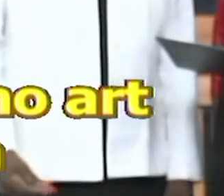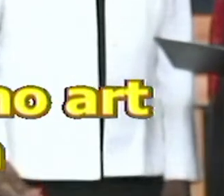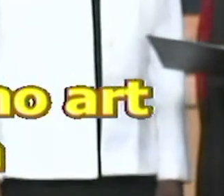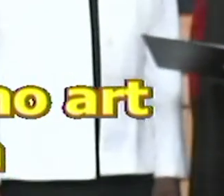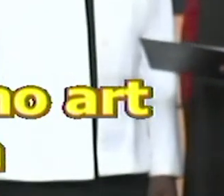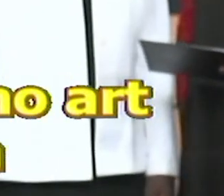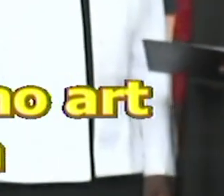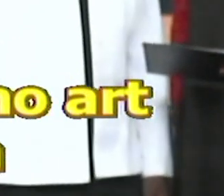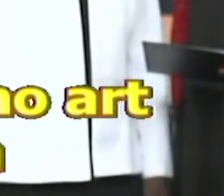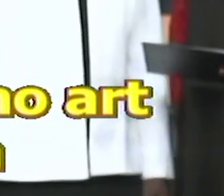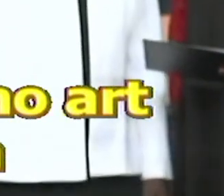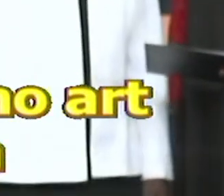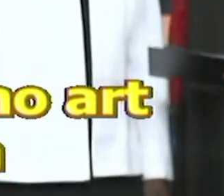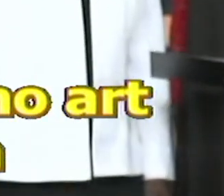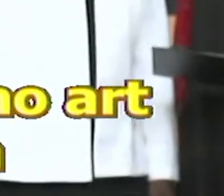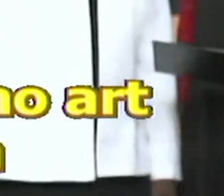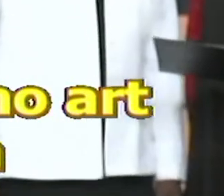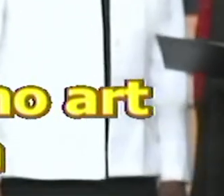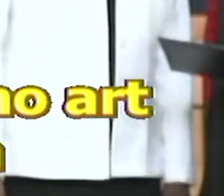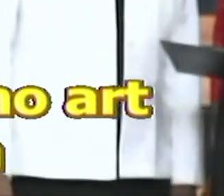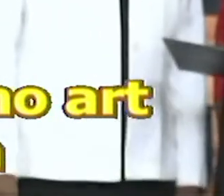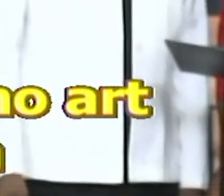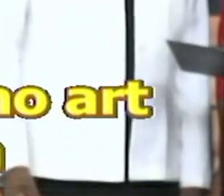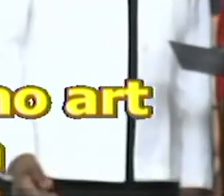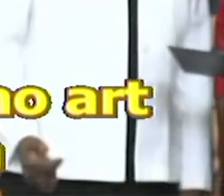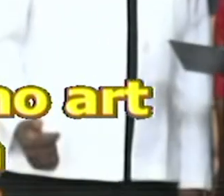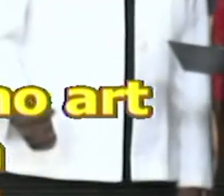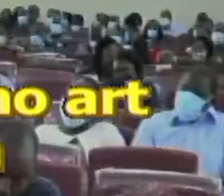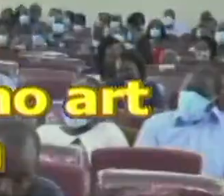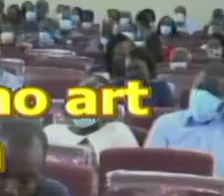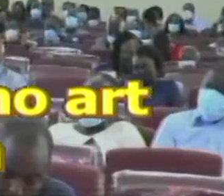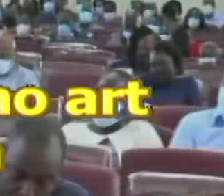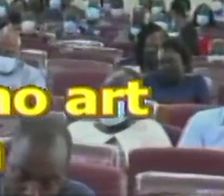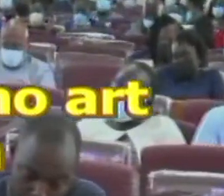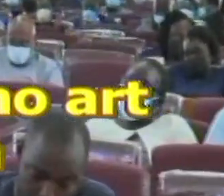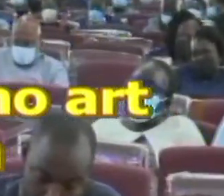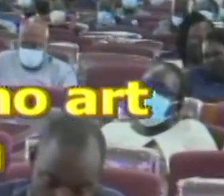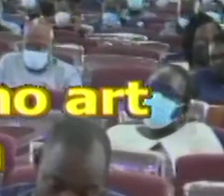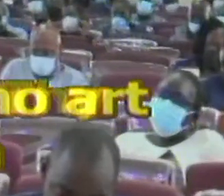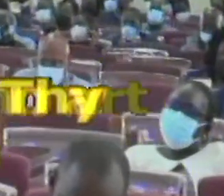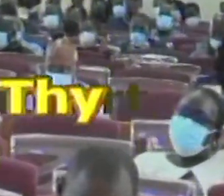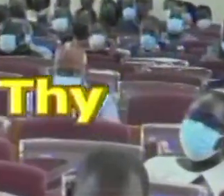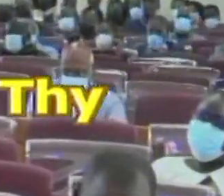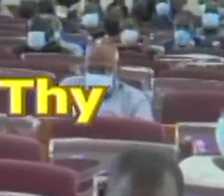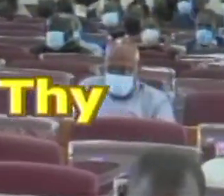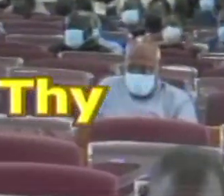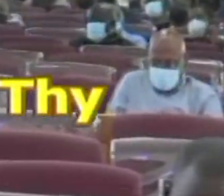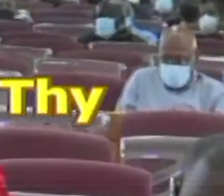Who art in heaven?